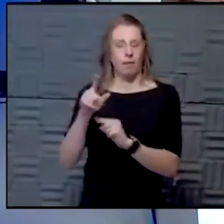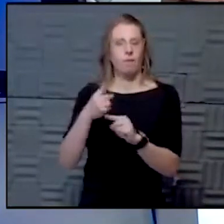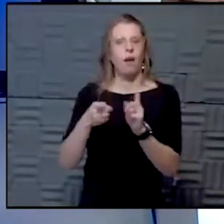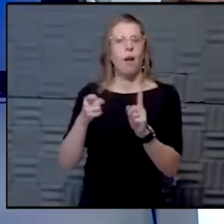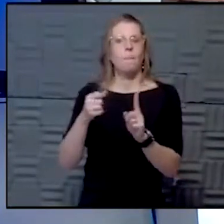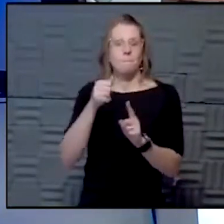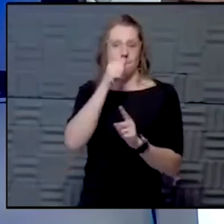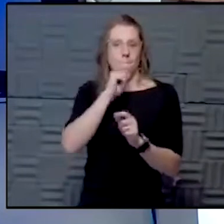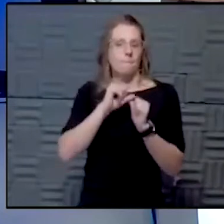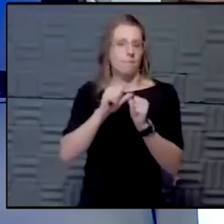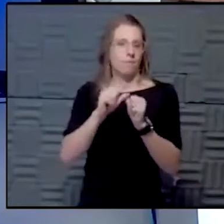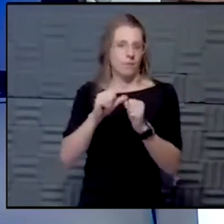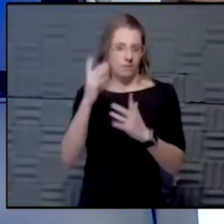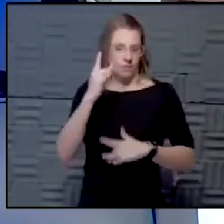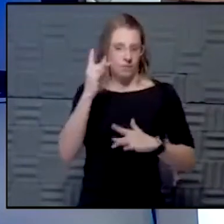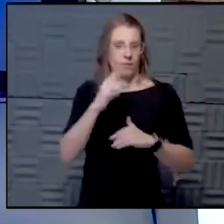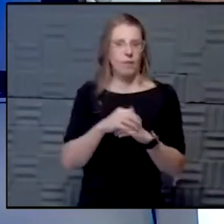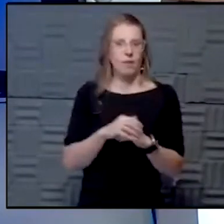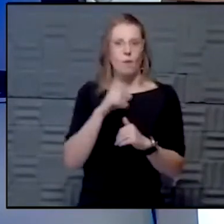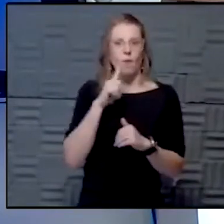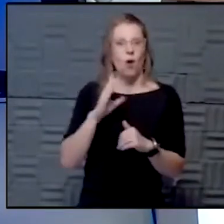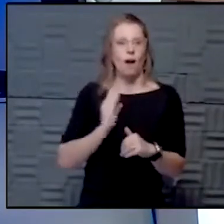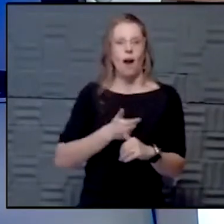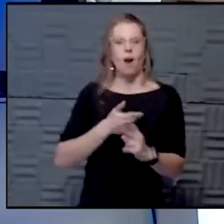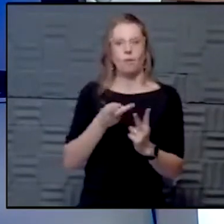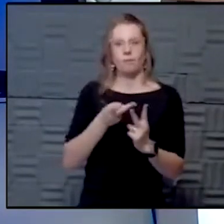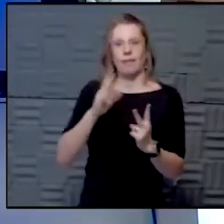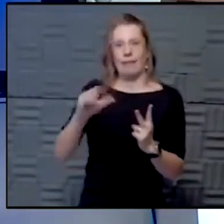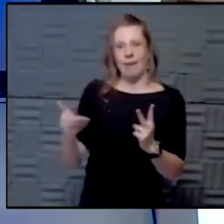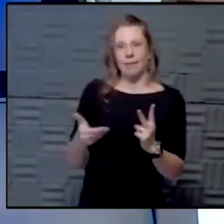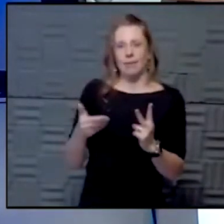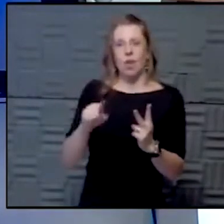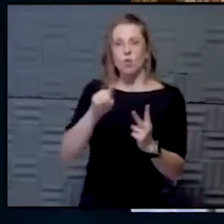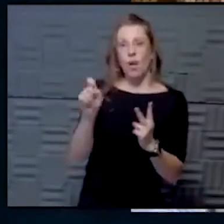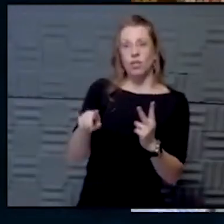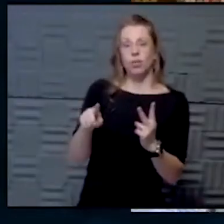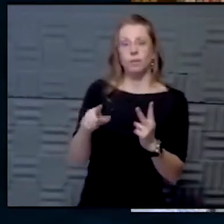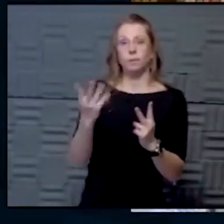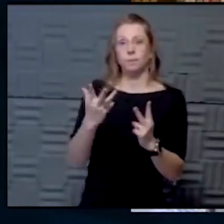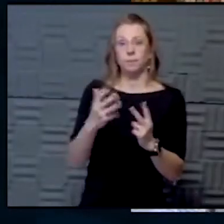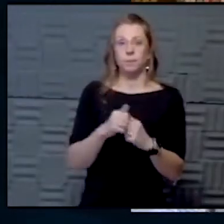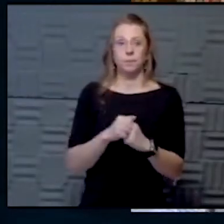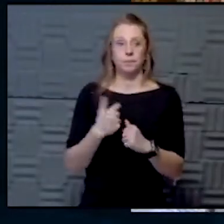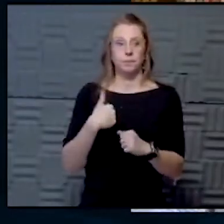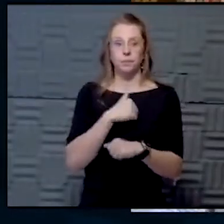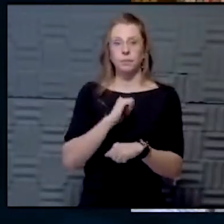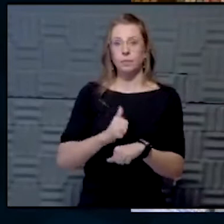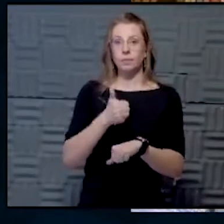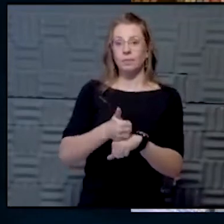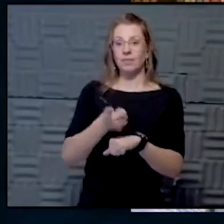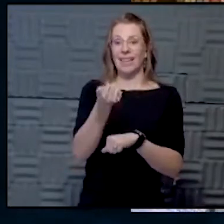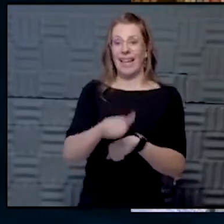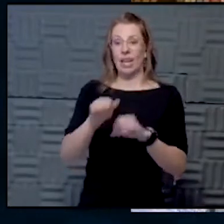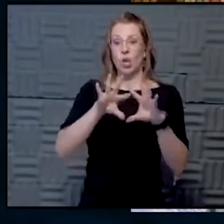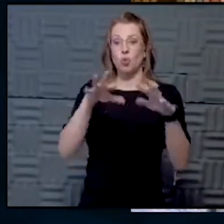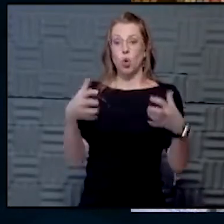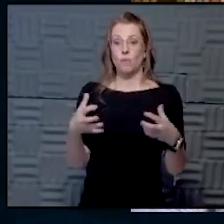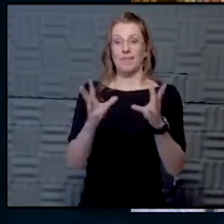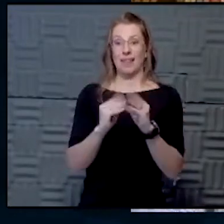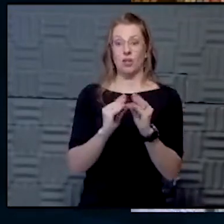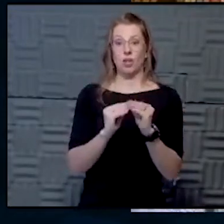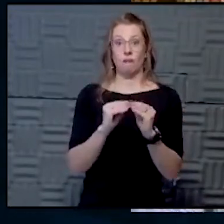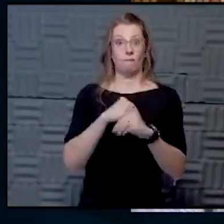and it is for our guest today. The question is, are we setting up any group sessions,